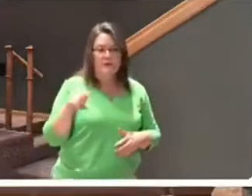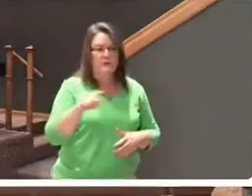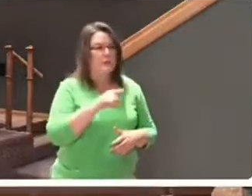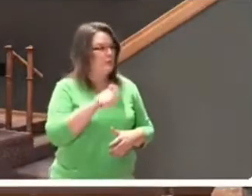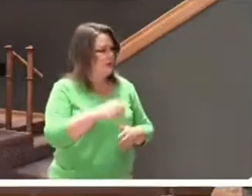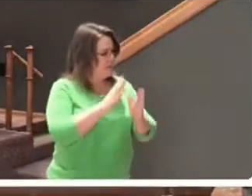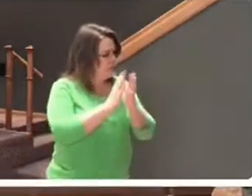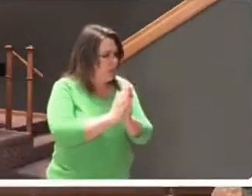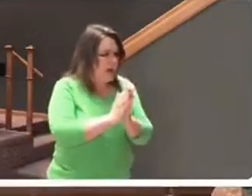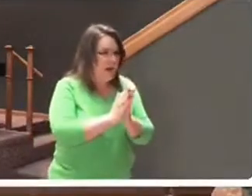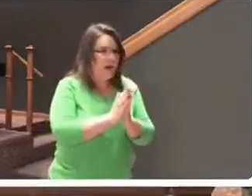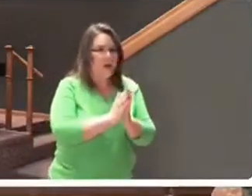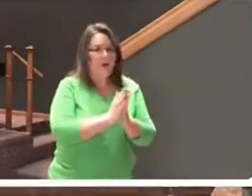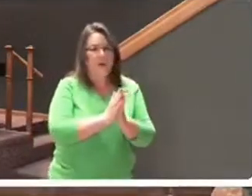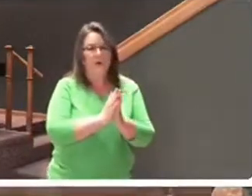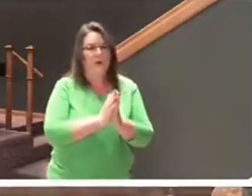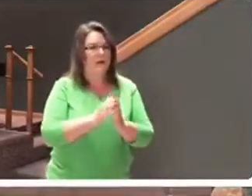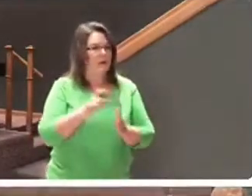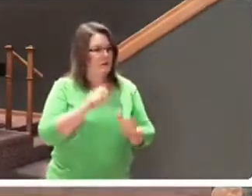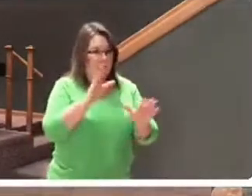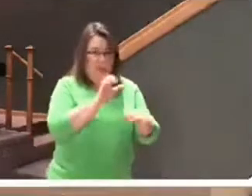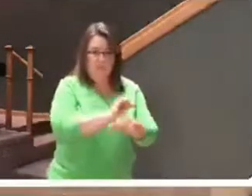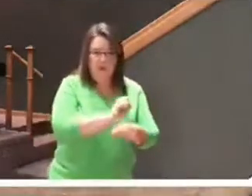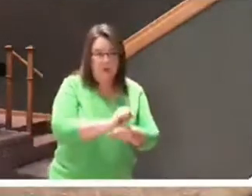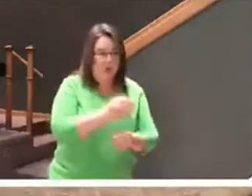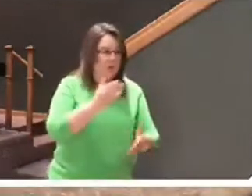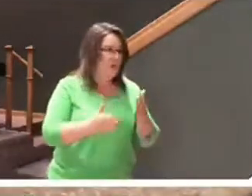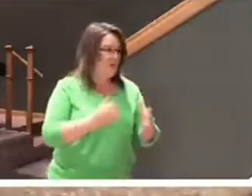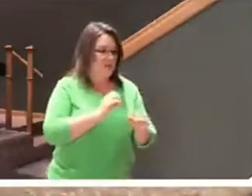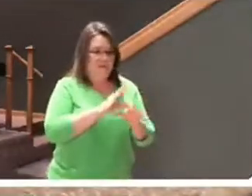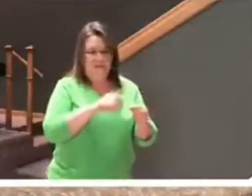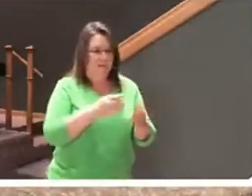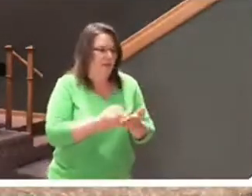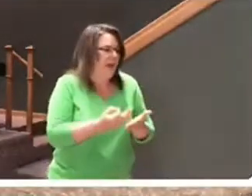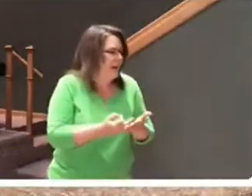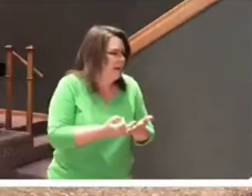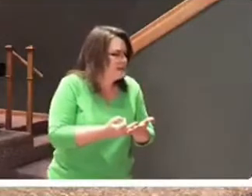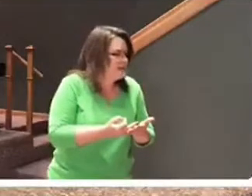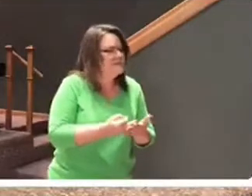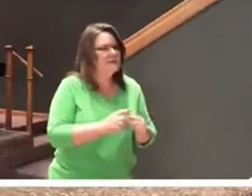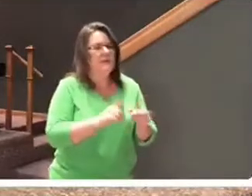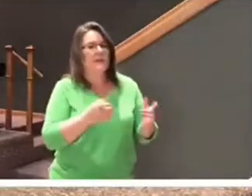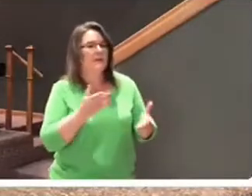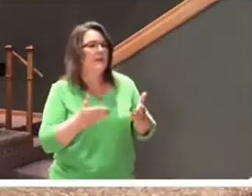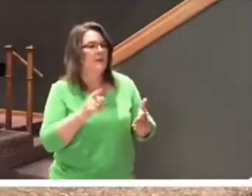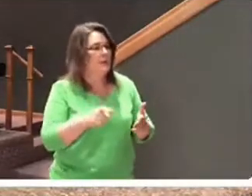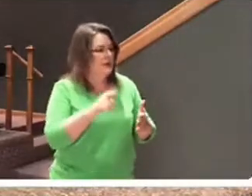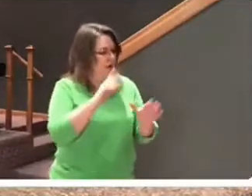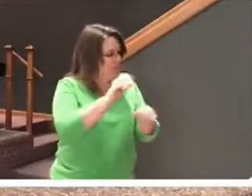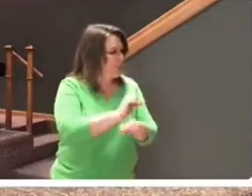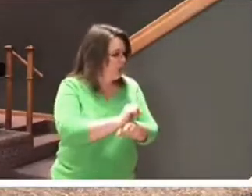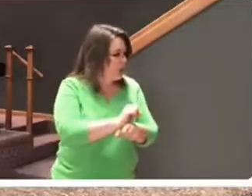if you need prayer, do you need a miracle? Maybe it has nothing to do with finances, but maybe you need a